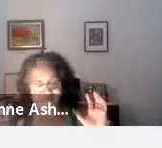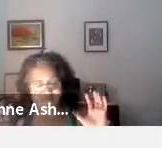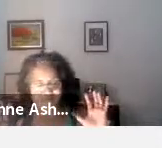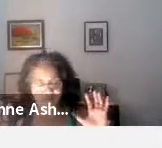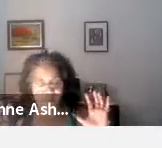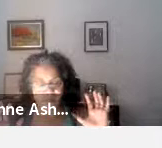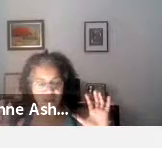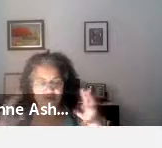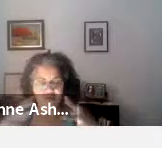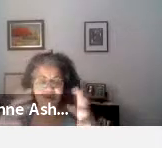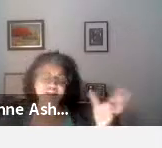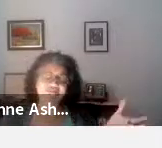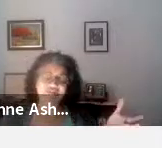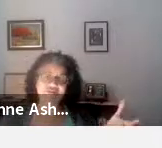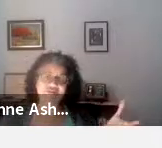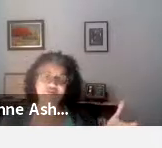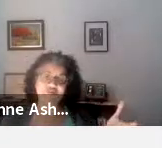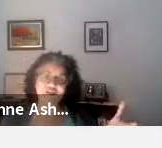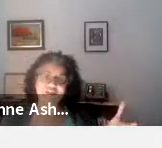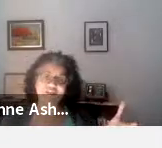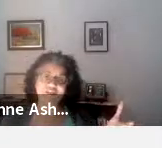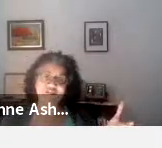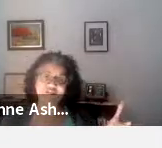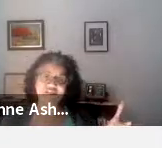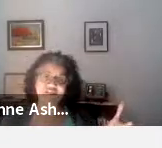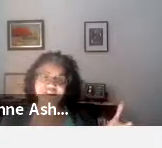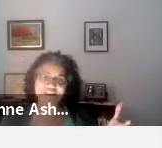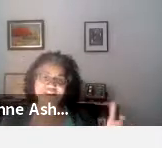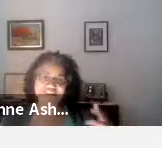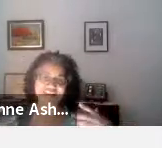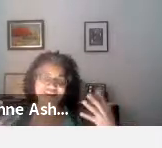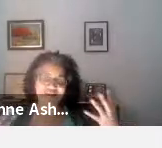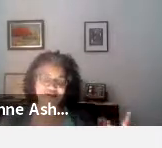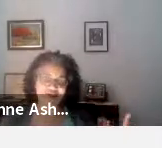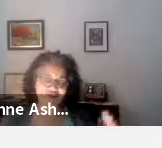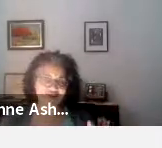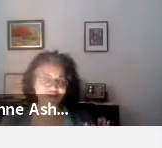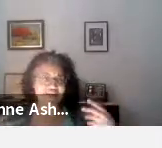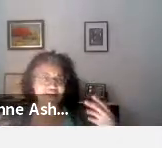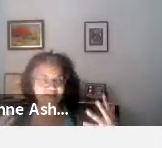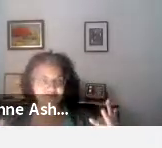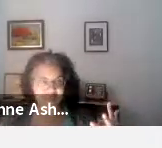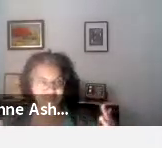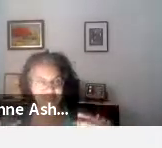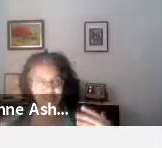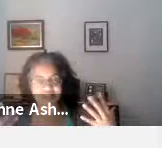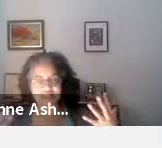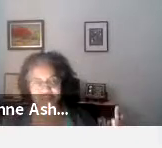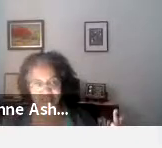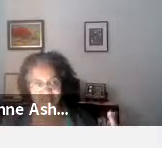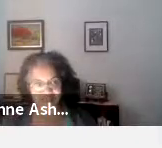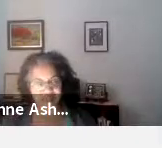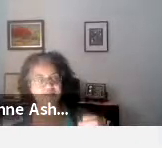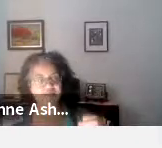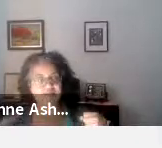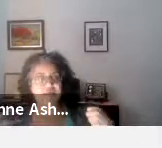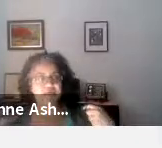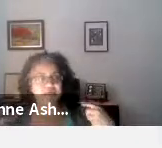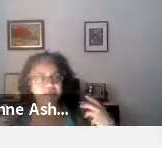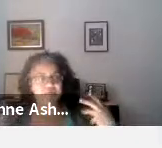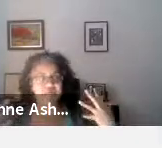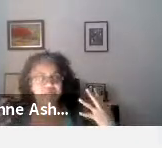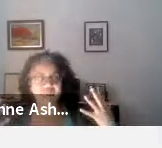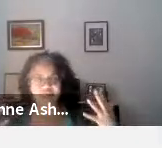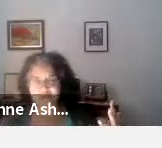this really diverse group of researchers, right? So geographers, business, design,